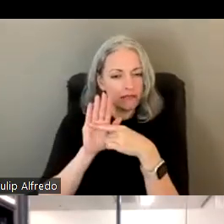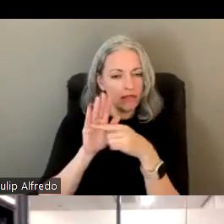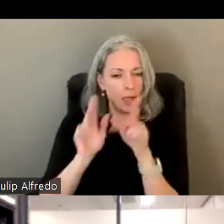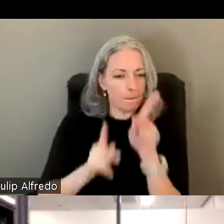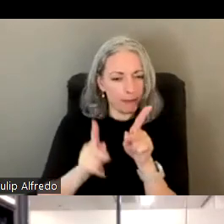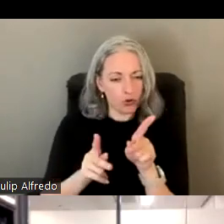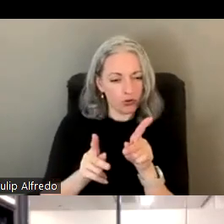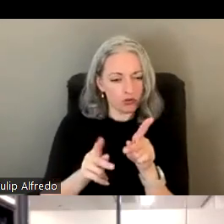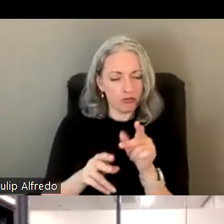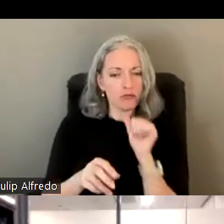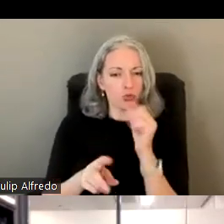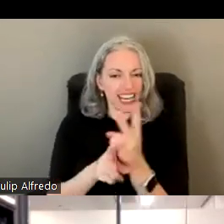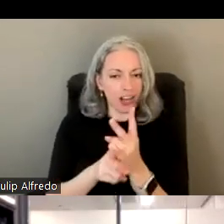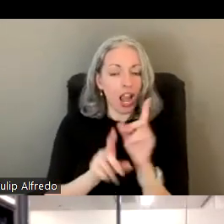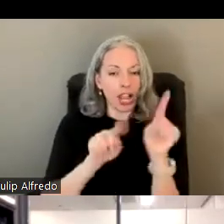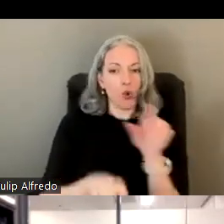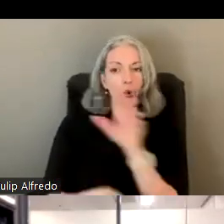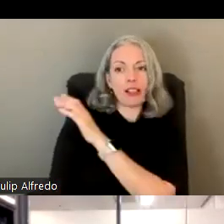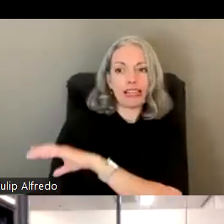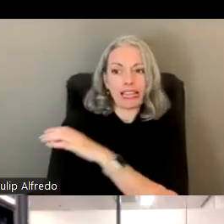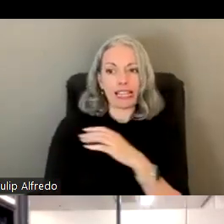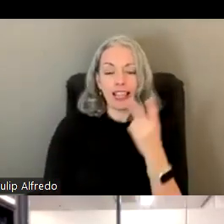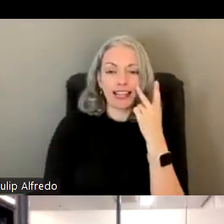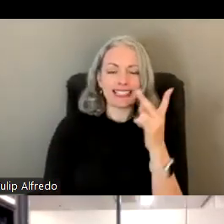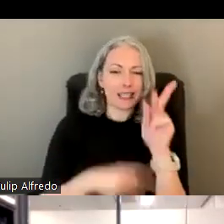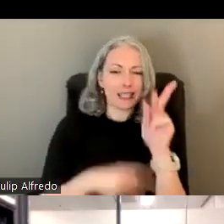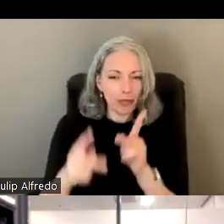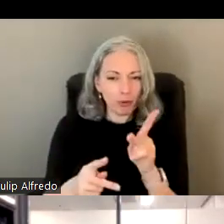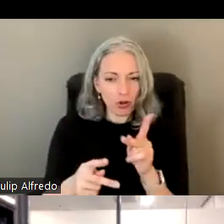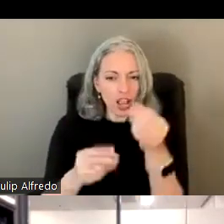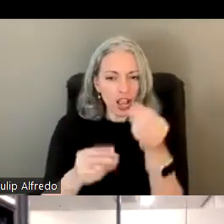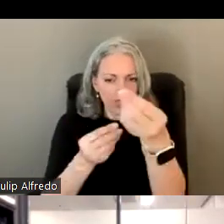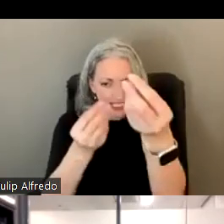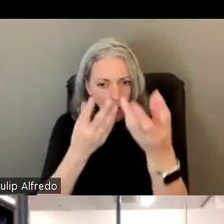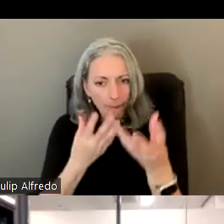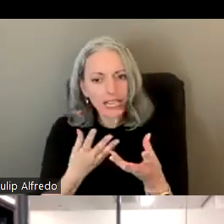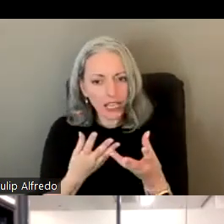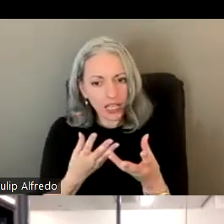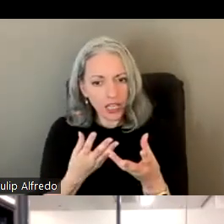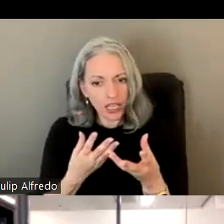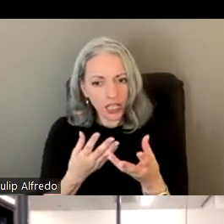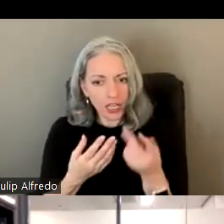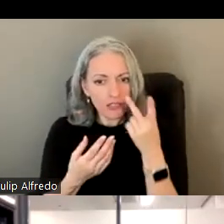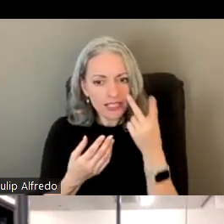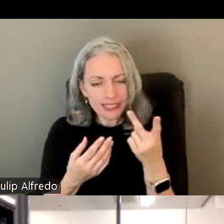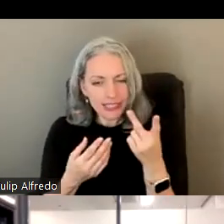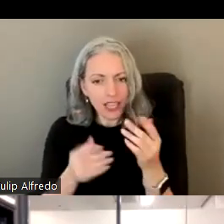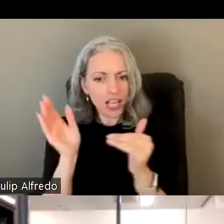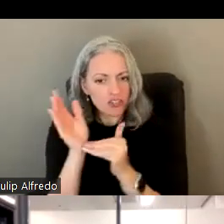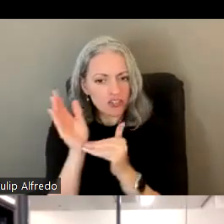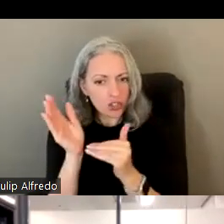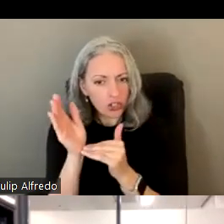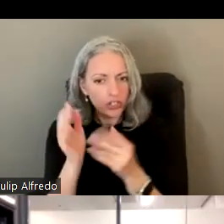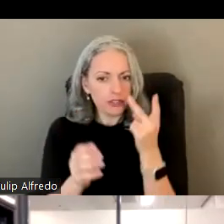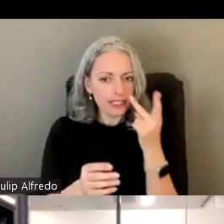I go to clinic and I see these people, and they're telling me that they see a physician and they